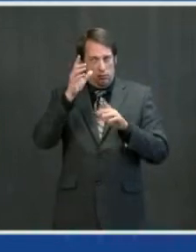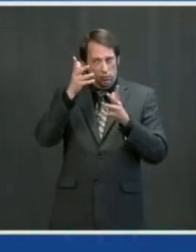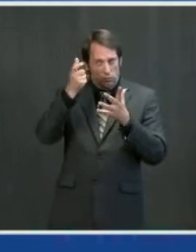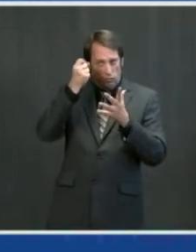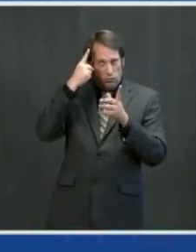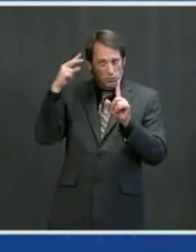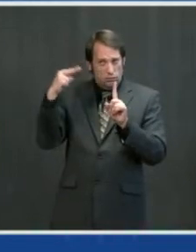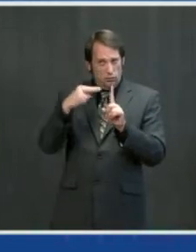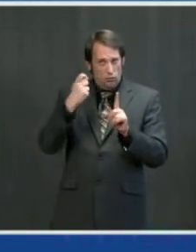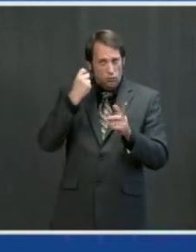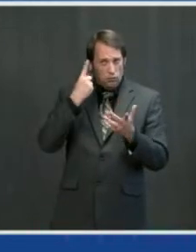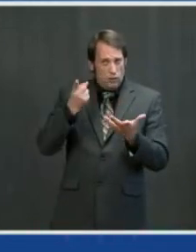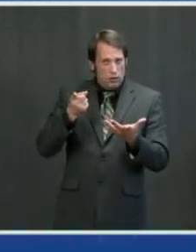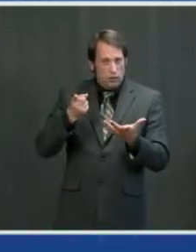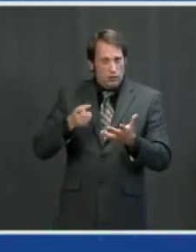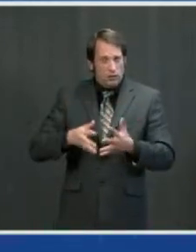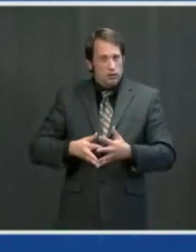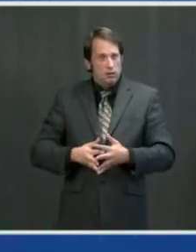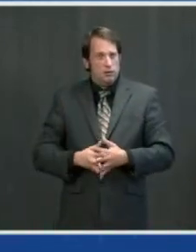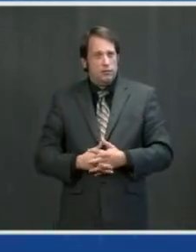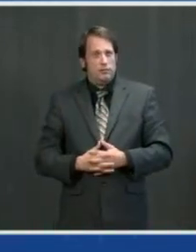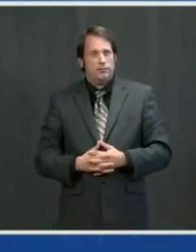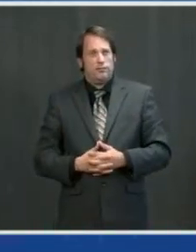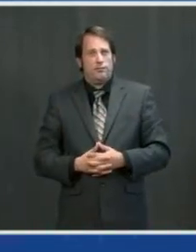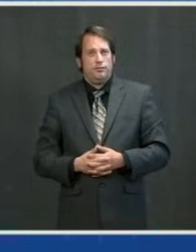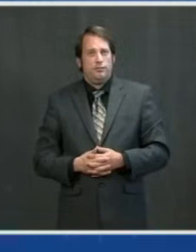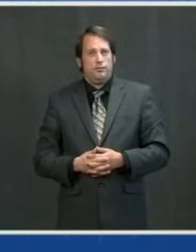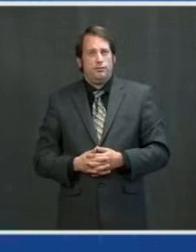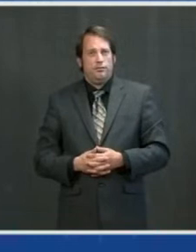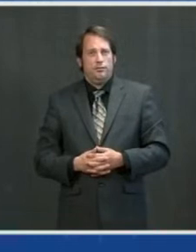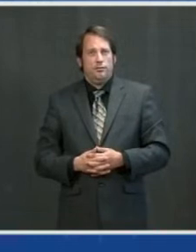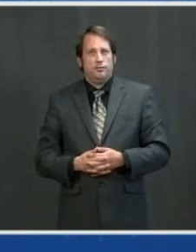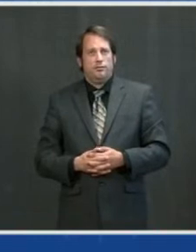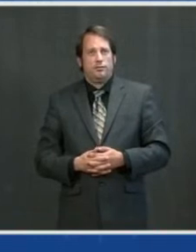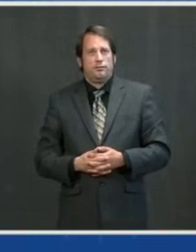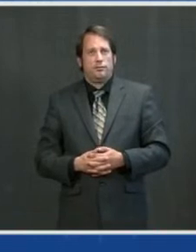As we engaged in exchange of views over the regional situation,